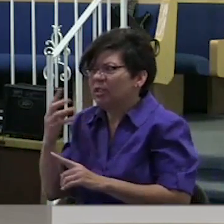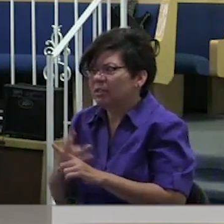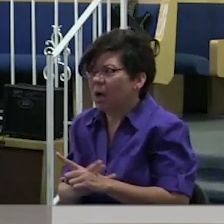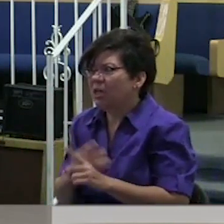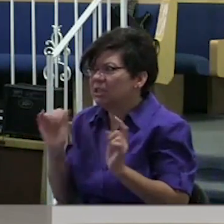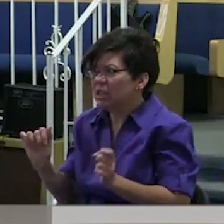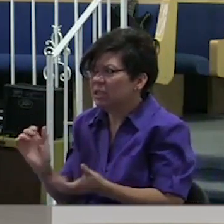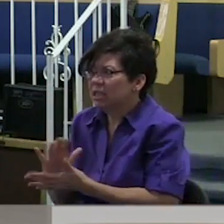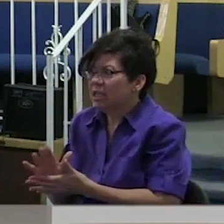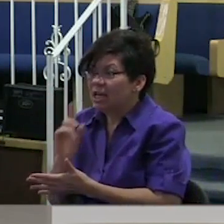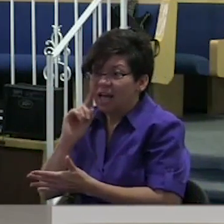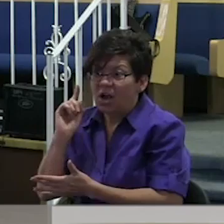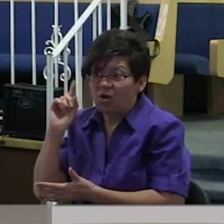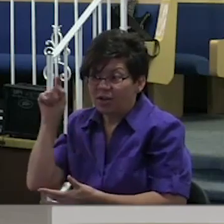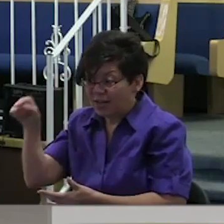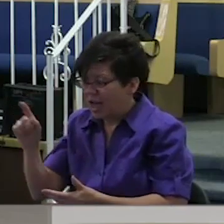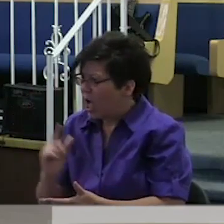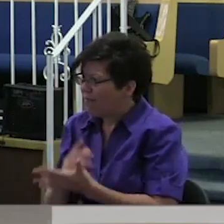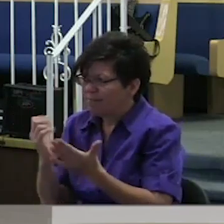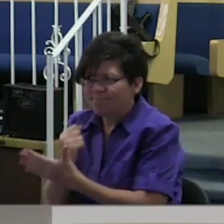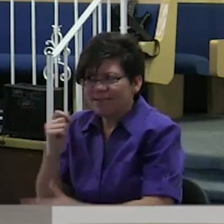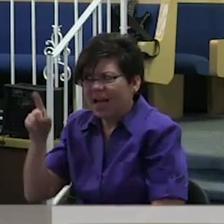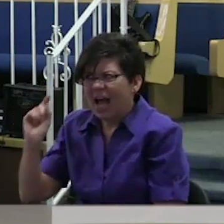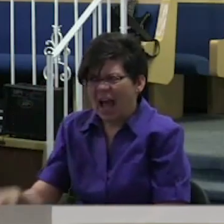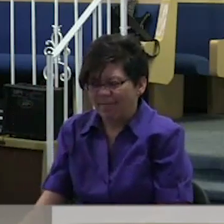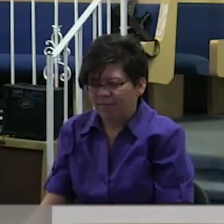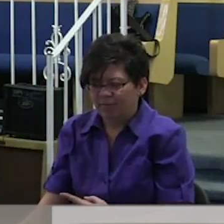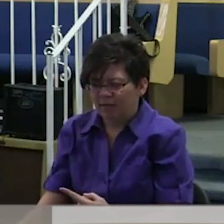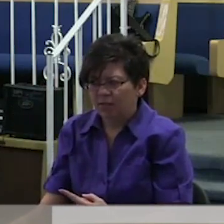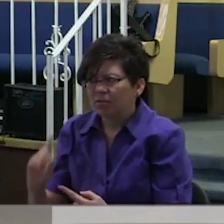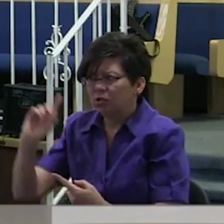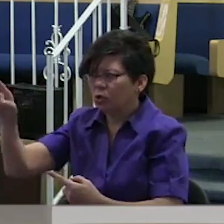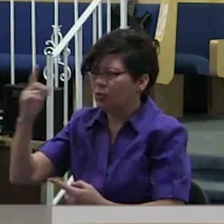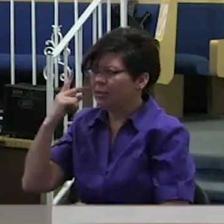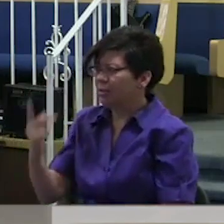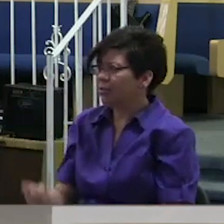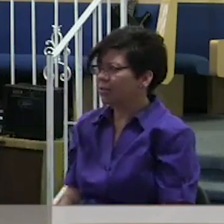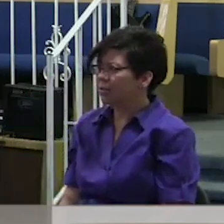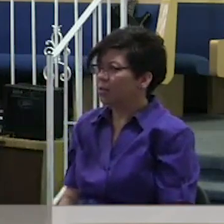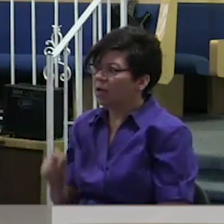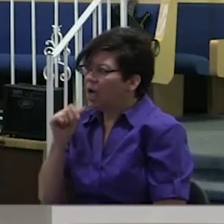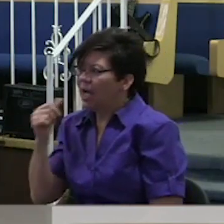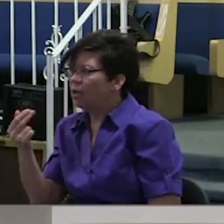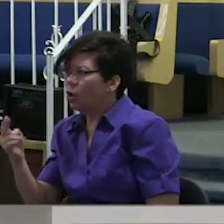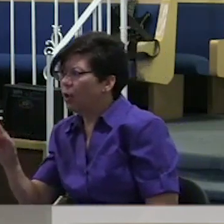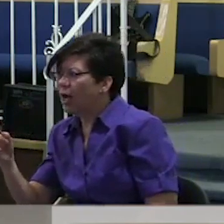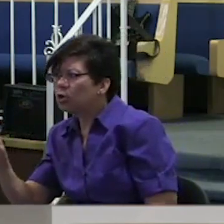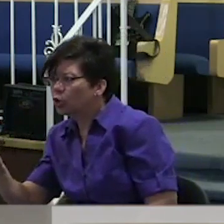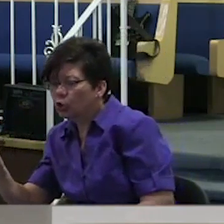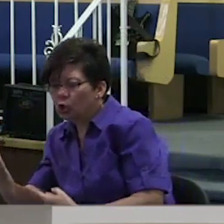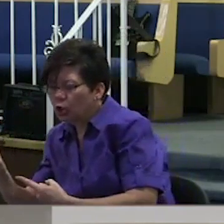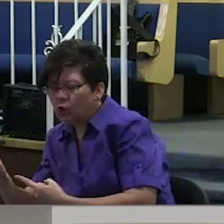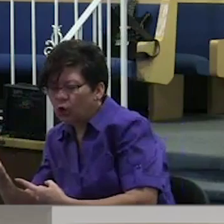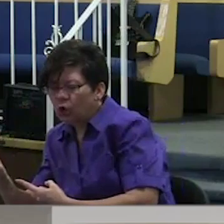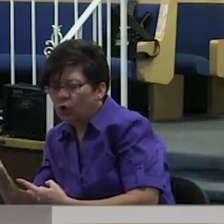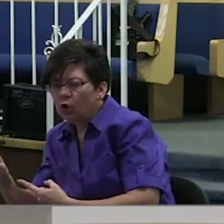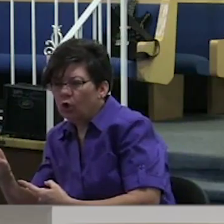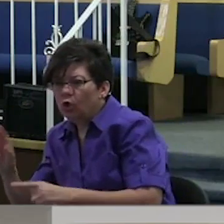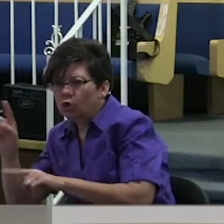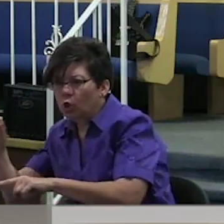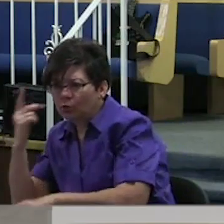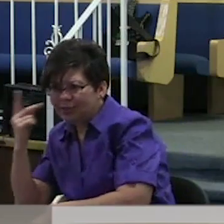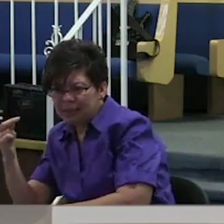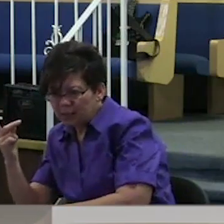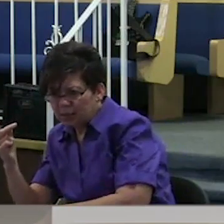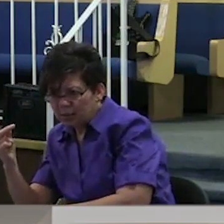6 months. And it comes out, I just gotta go see it. I don't hunger to go see the show. We